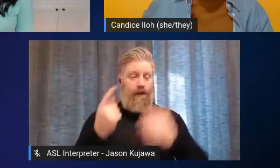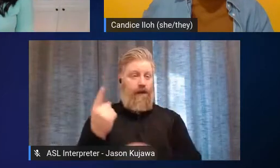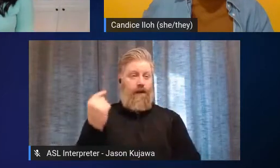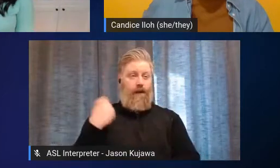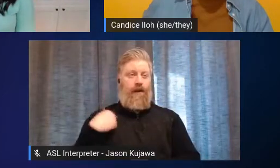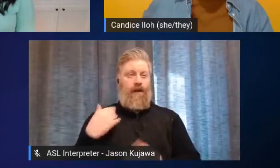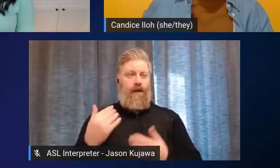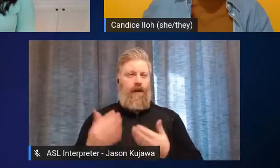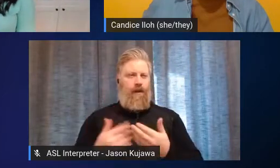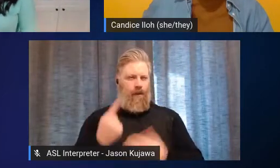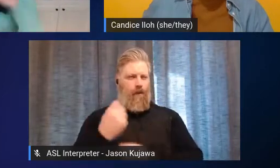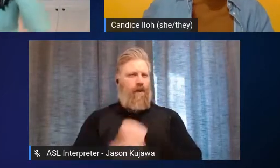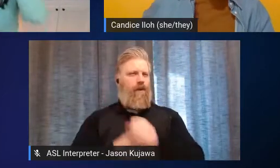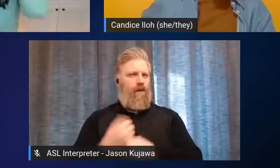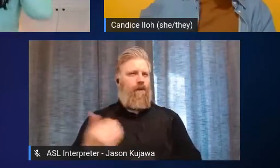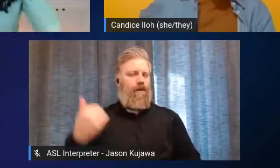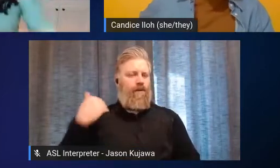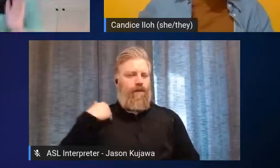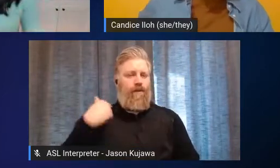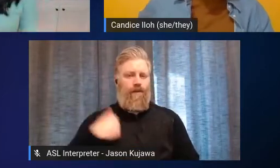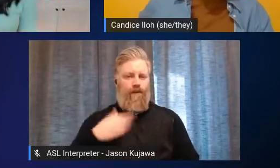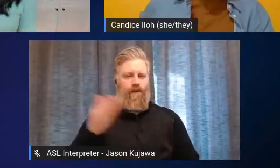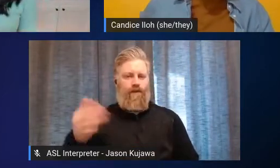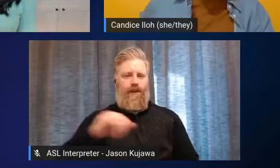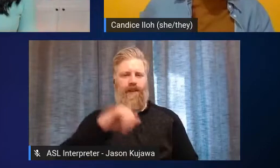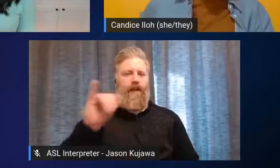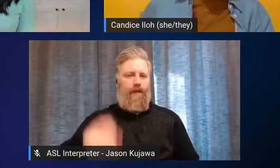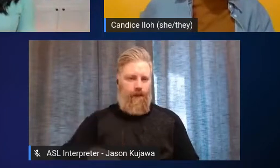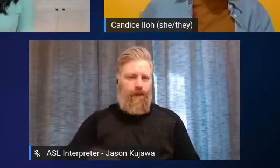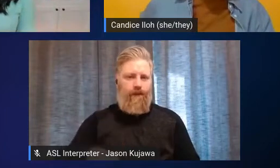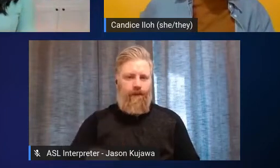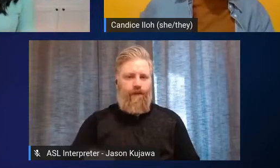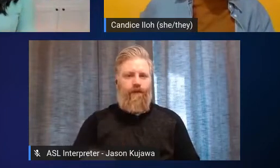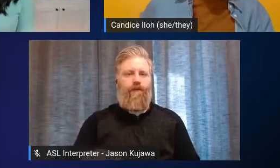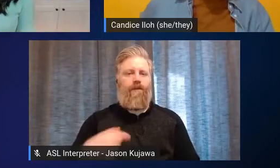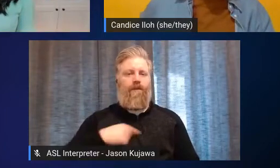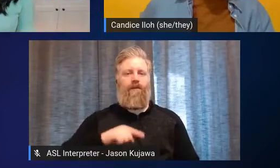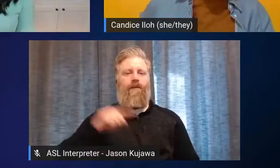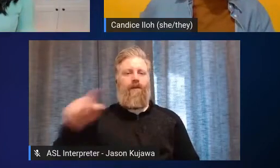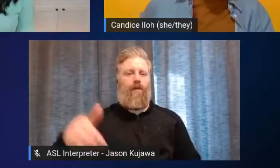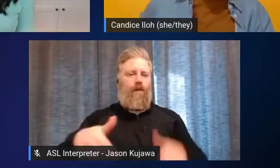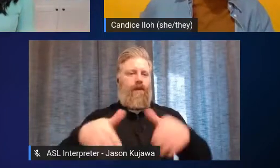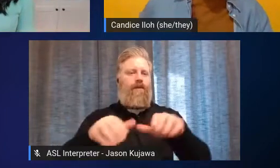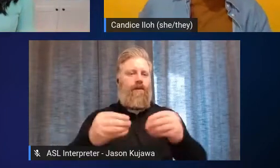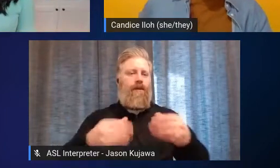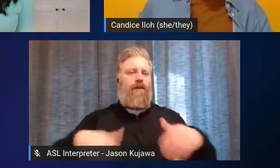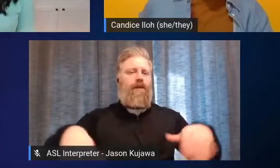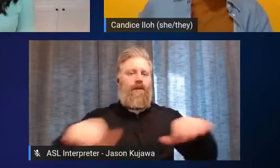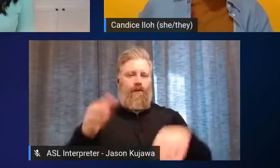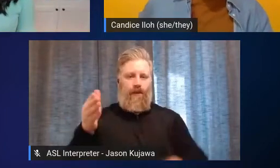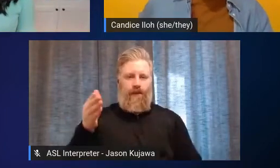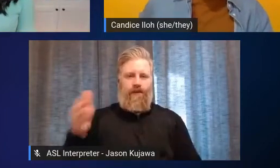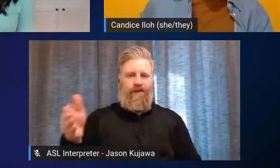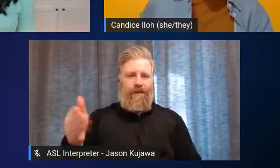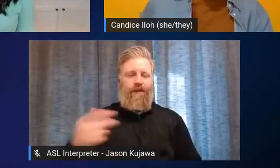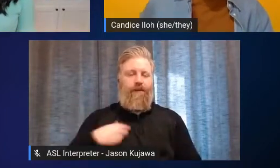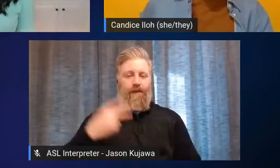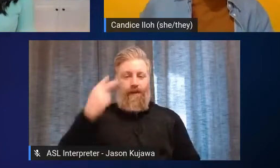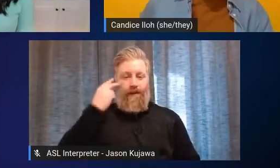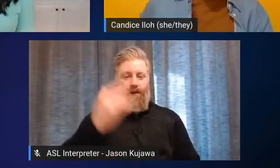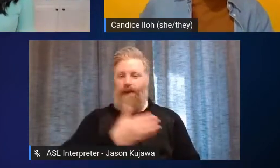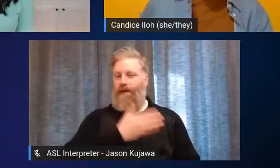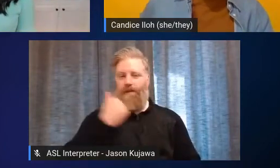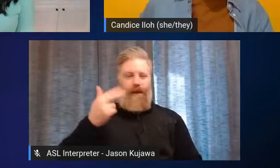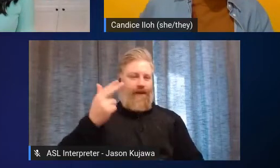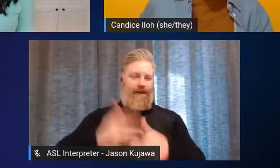almost exactly a year ago, I was in Indianapolis and I went to a cemetery there and I saw the best name on a